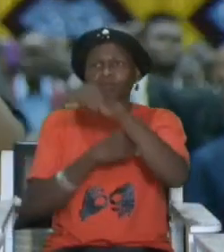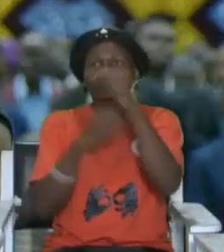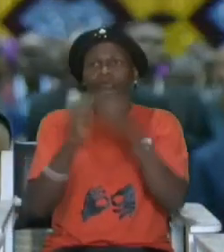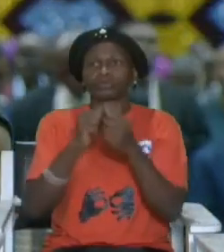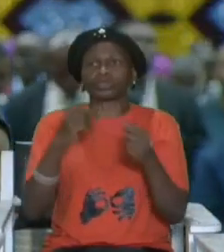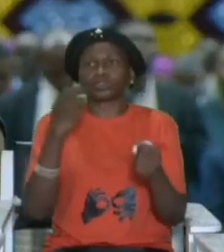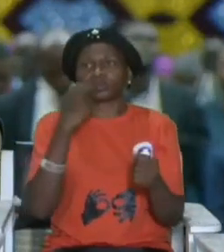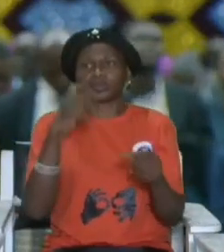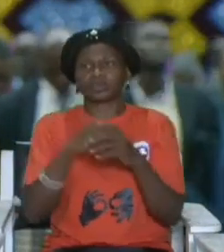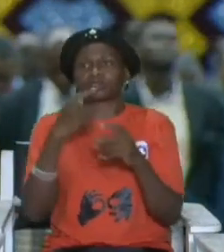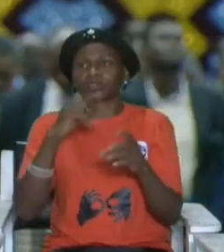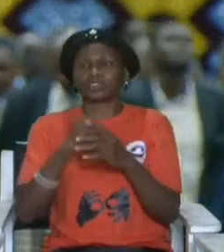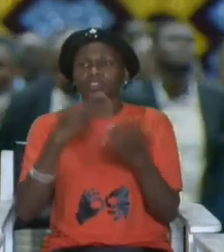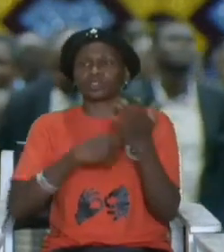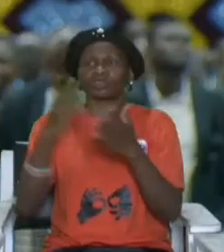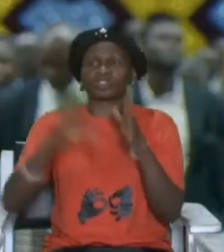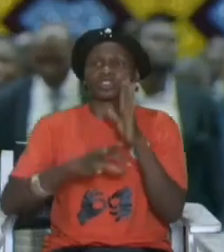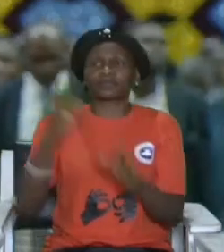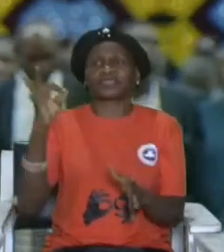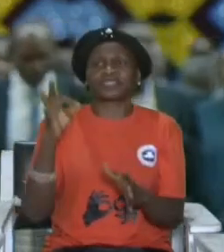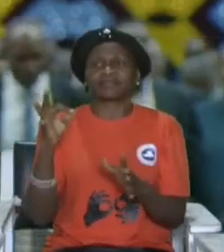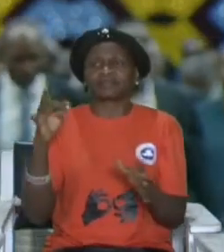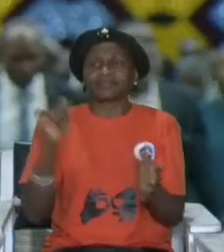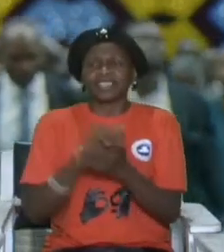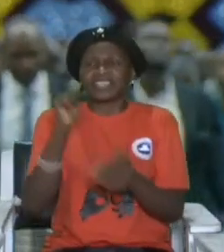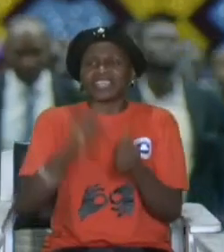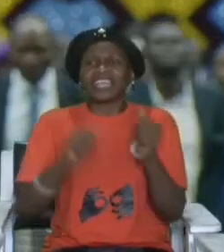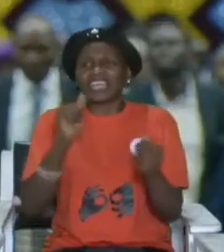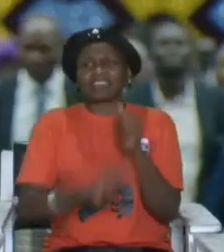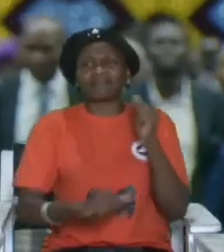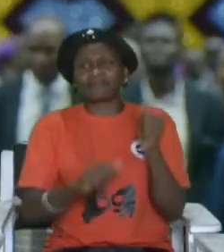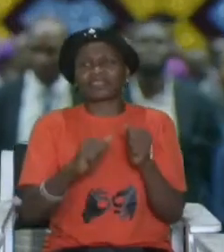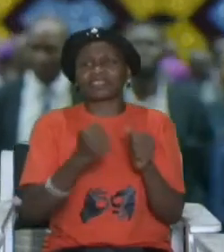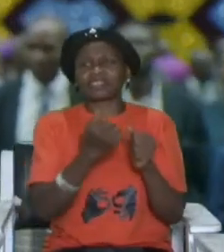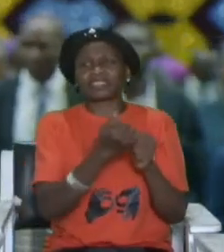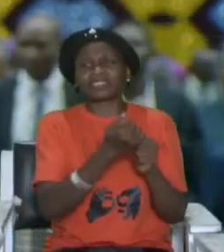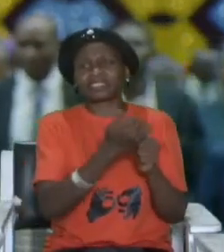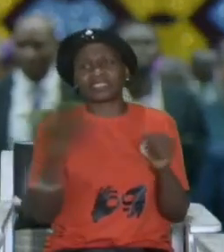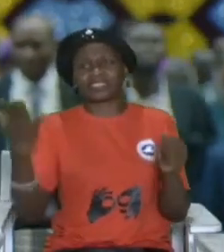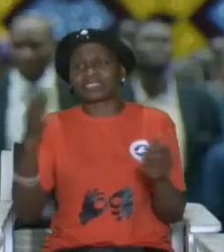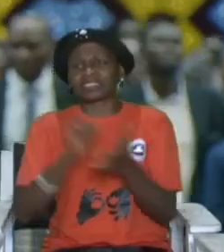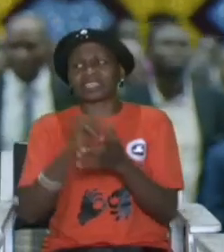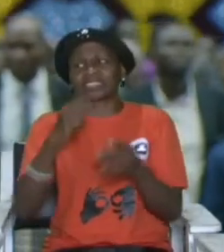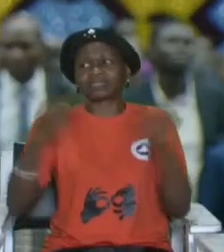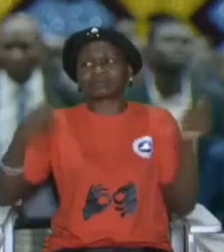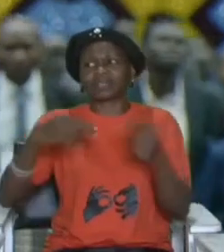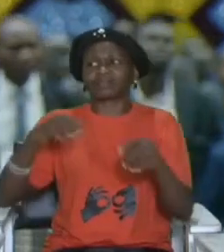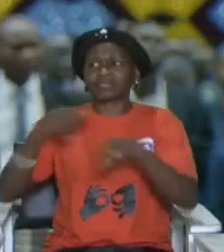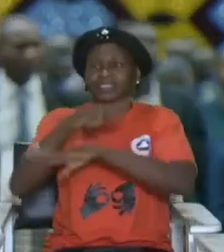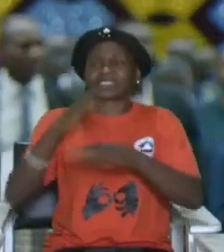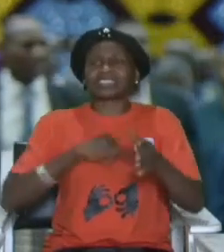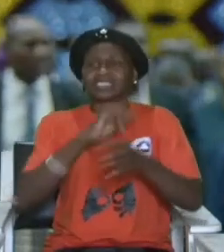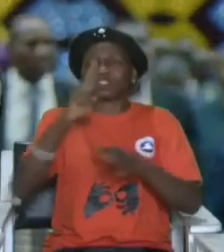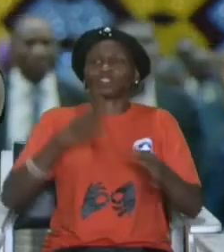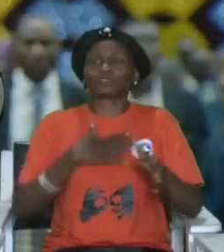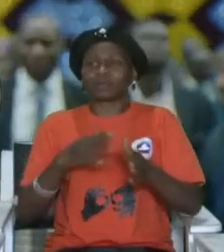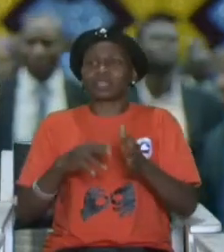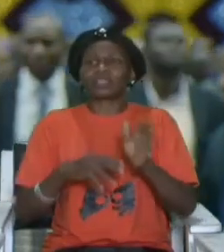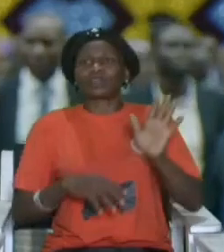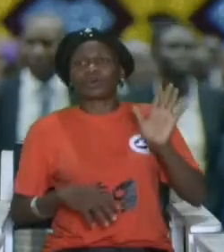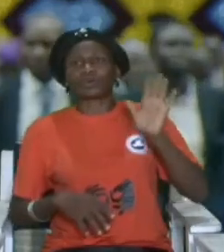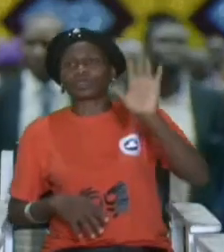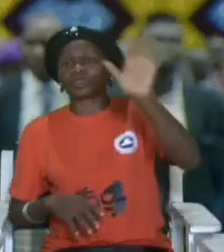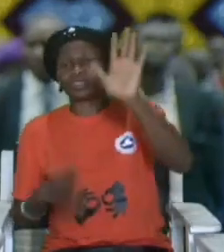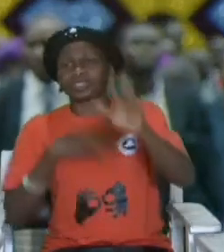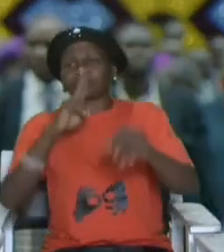speaking in tongues in the Holy Spirit. That everything that the enemy can send my way, I am using my authority and I'm